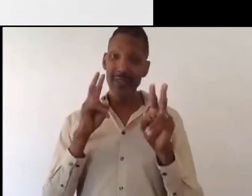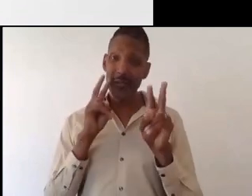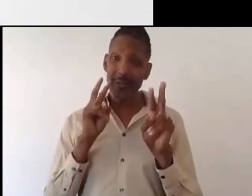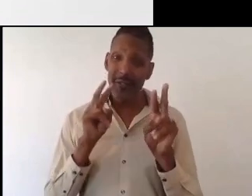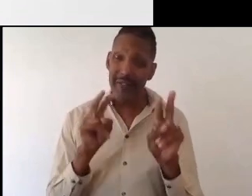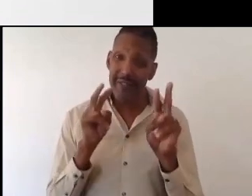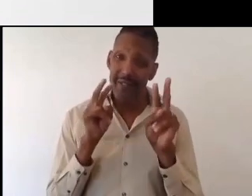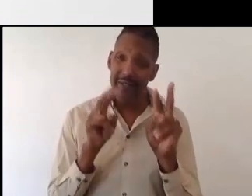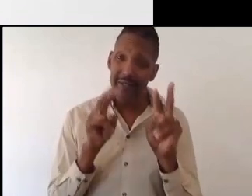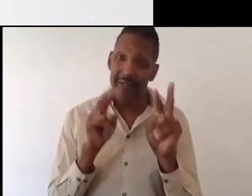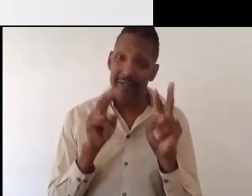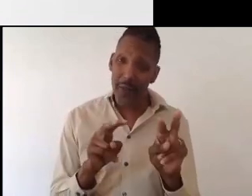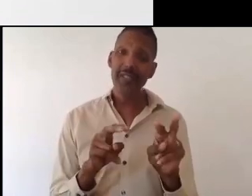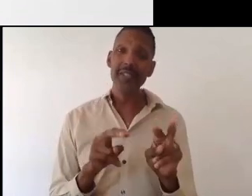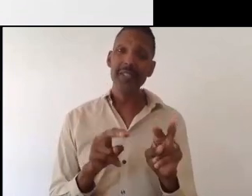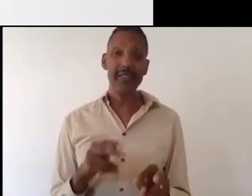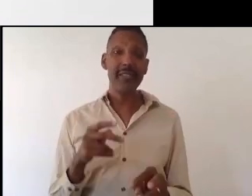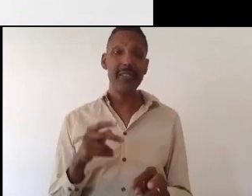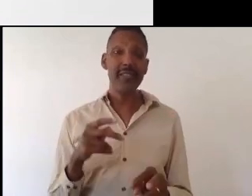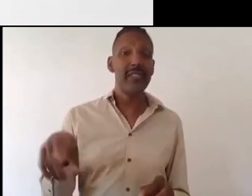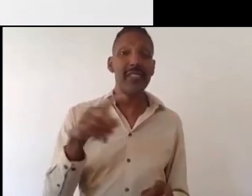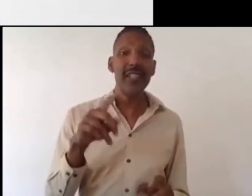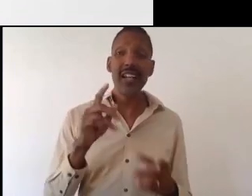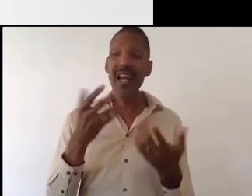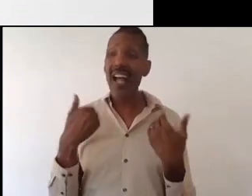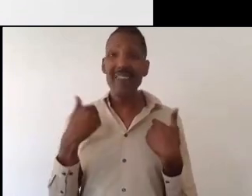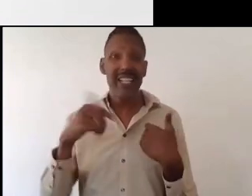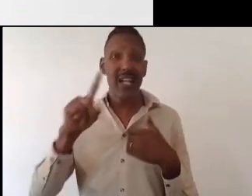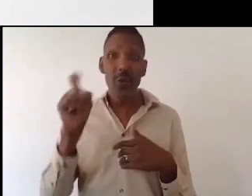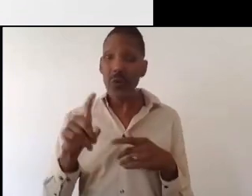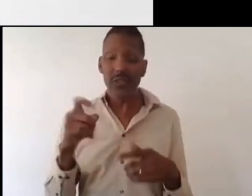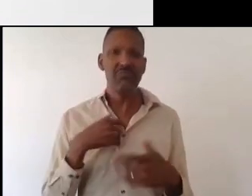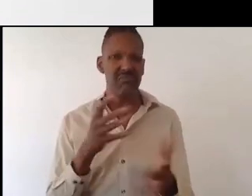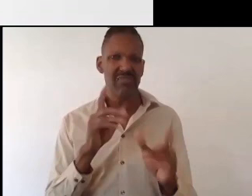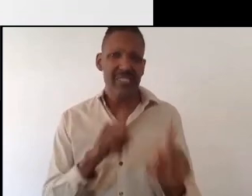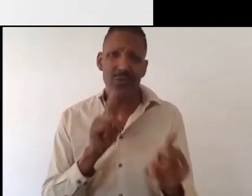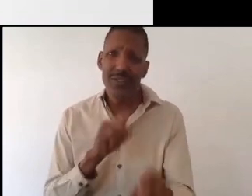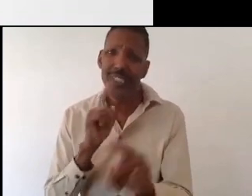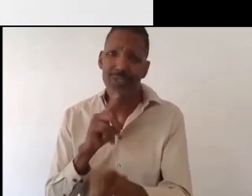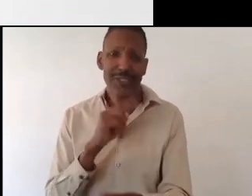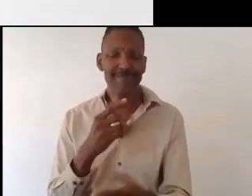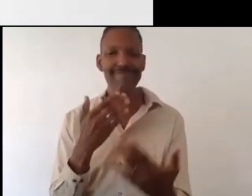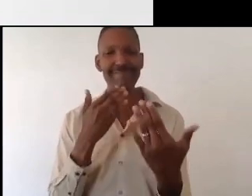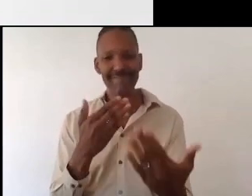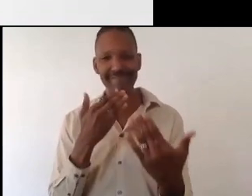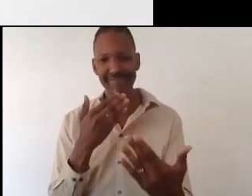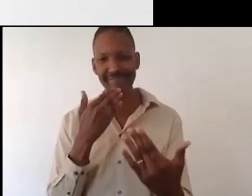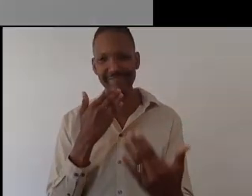spending some time with you after you watch the video to answer any questions that you may have.